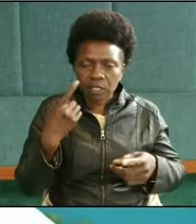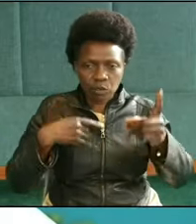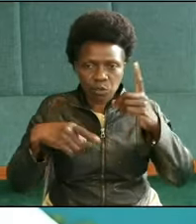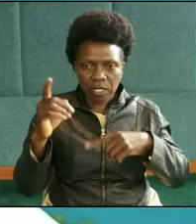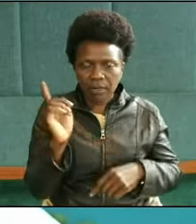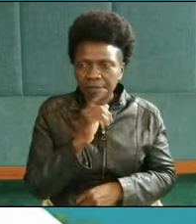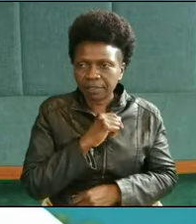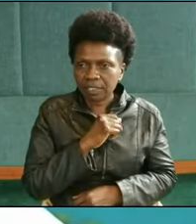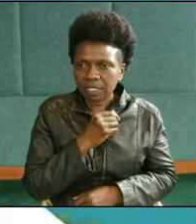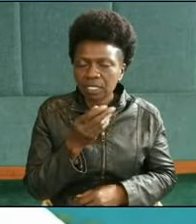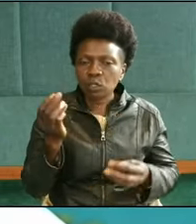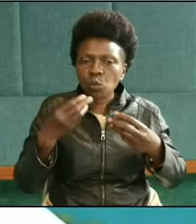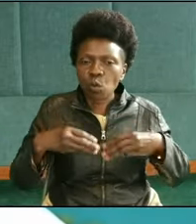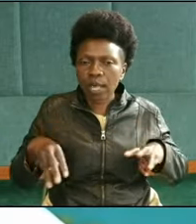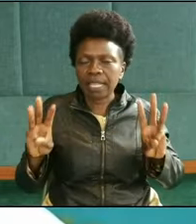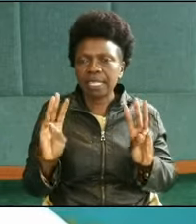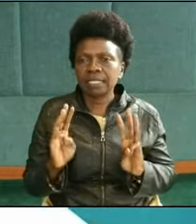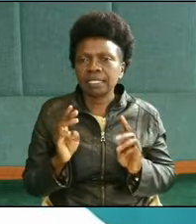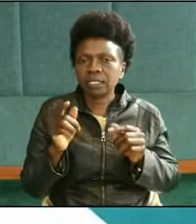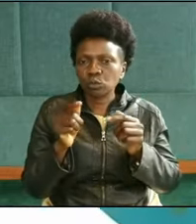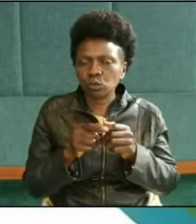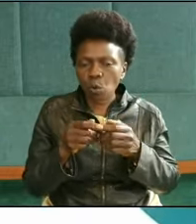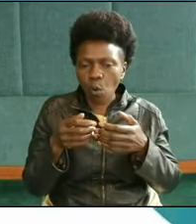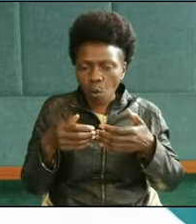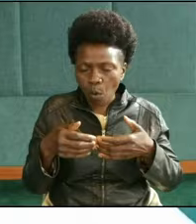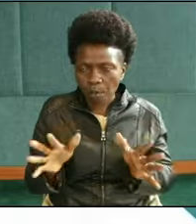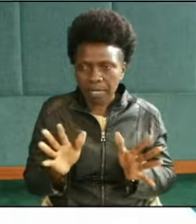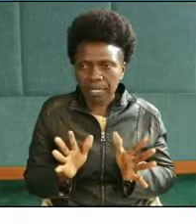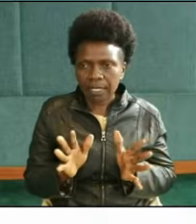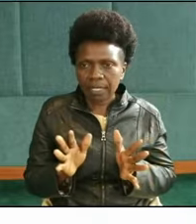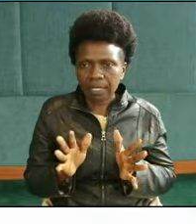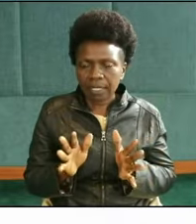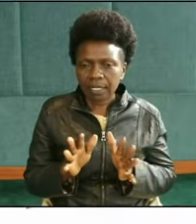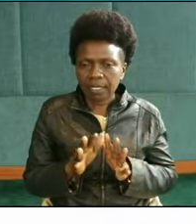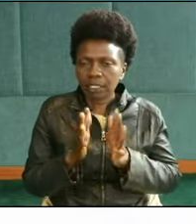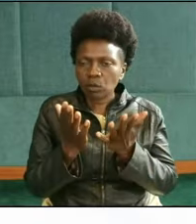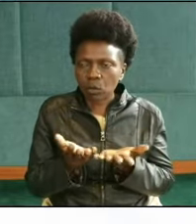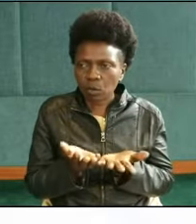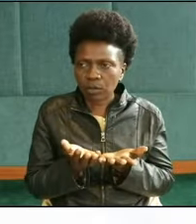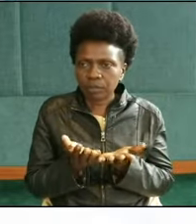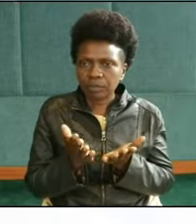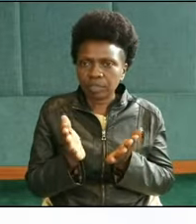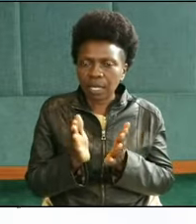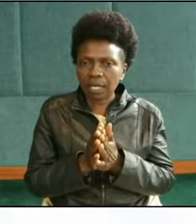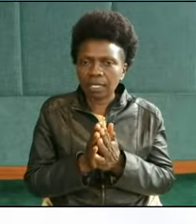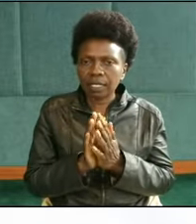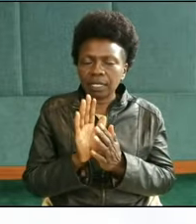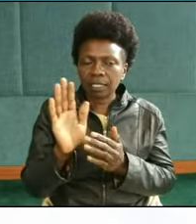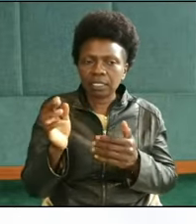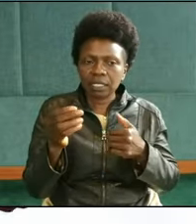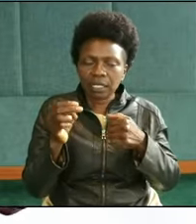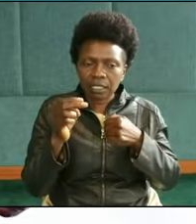He is now worthy to open the scroll and its seven